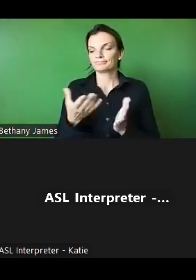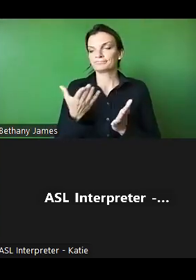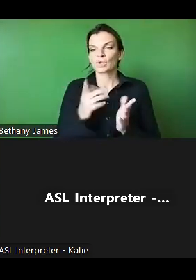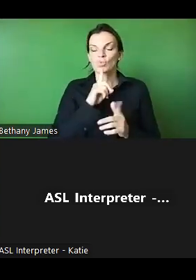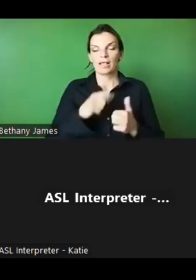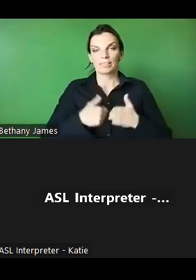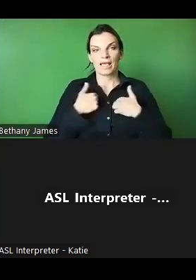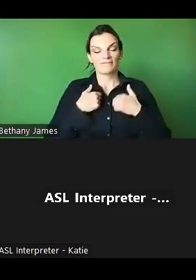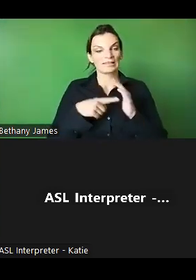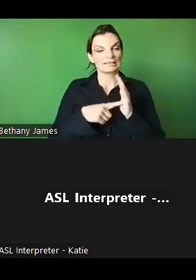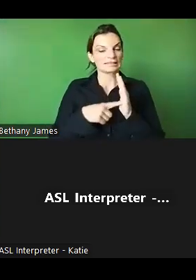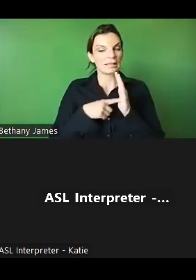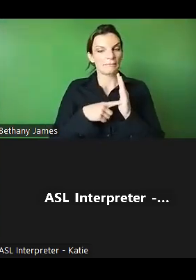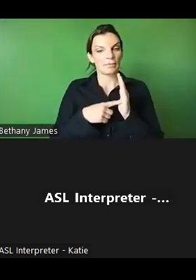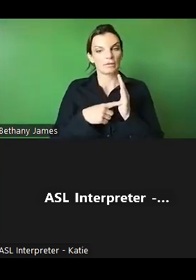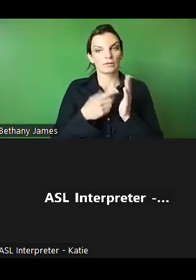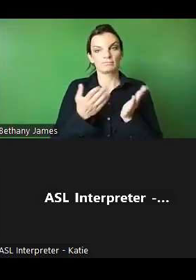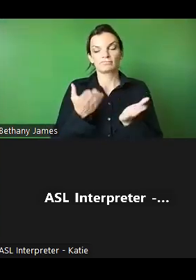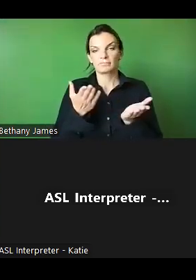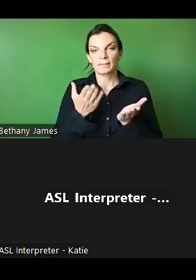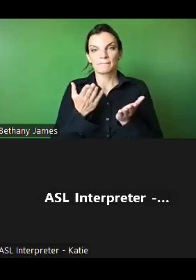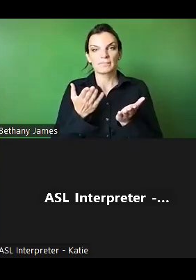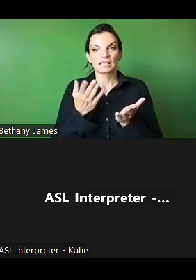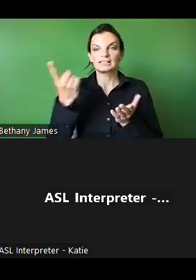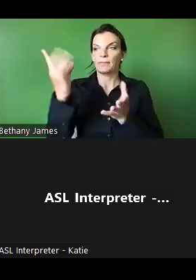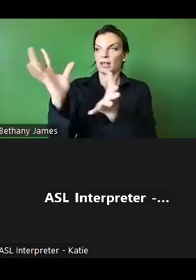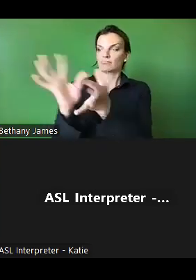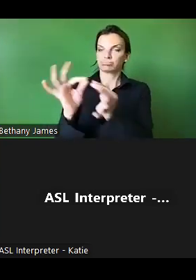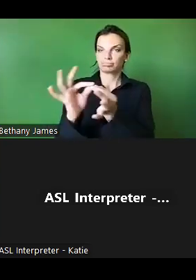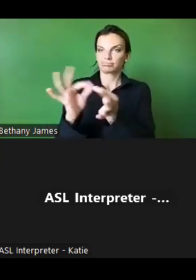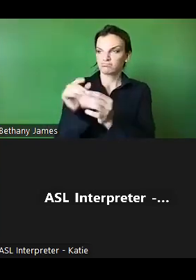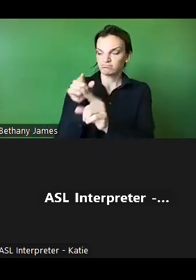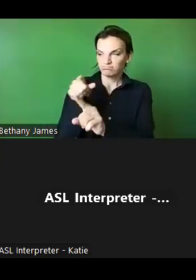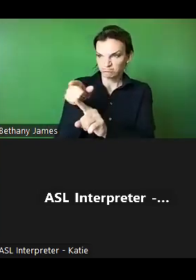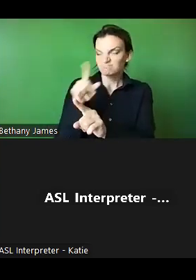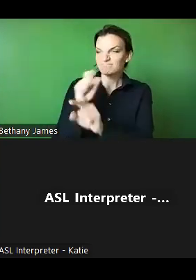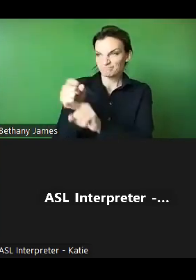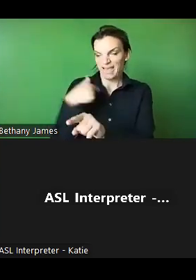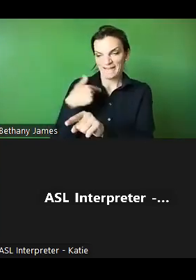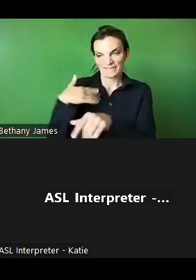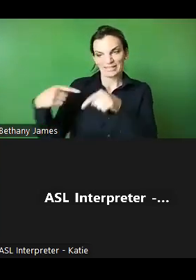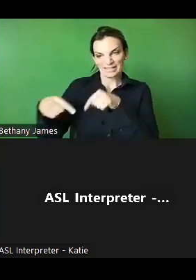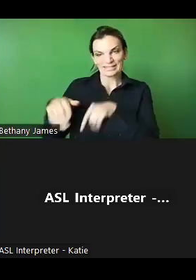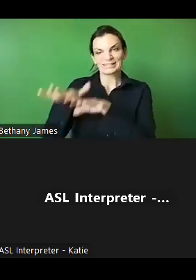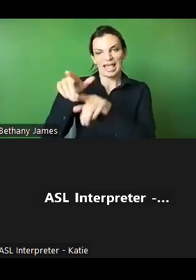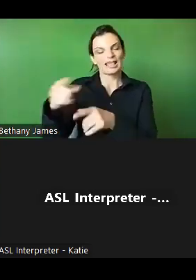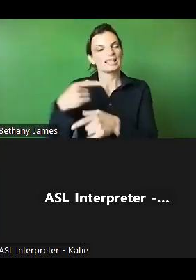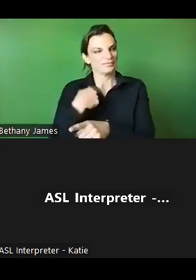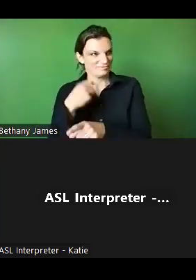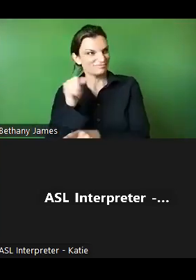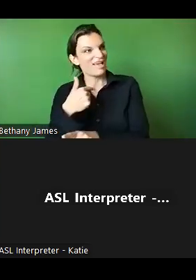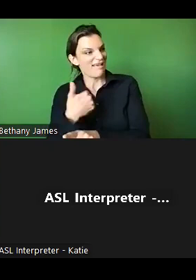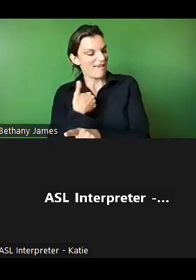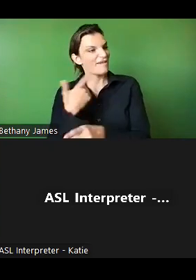life examples of what you might hear someone say who's identifying with anxiety as their main thing, or maybe even